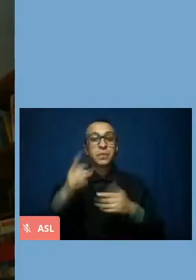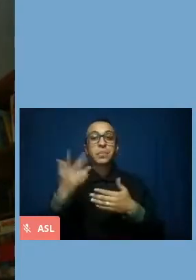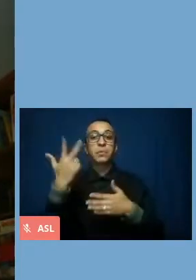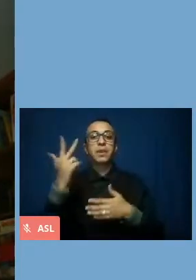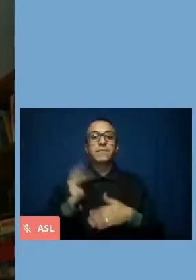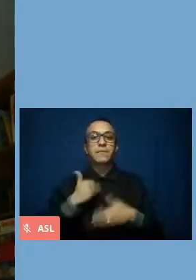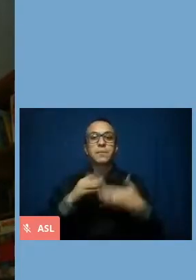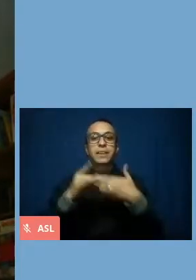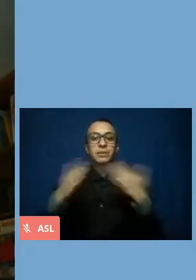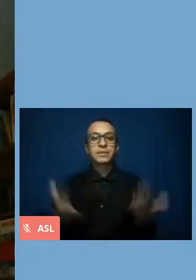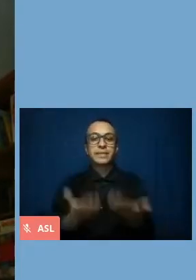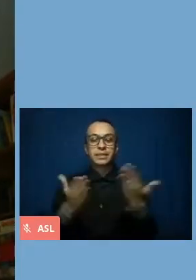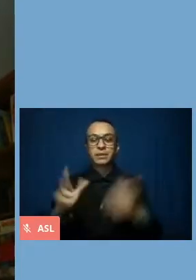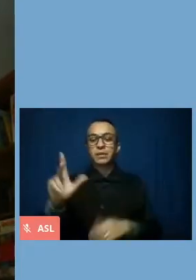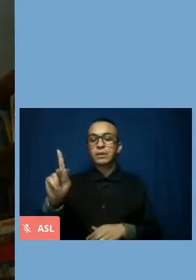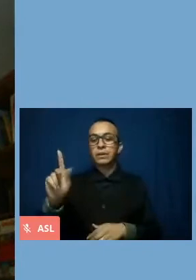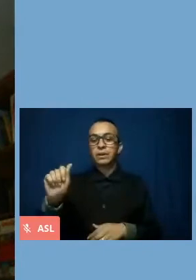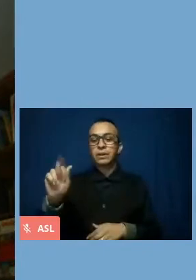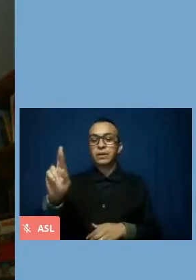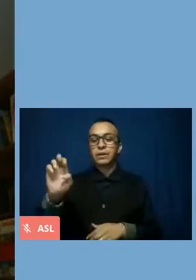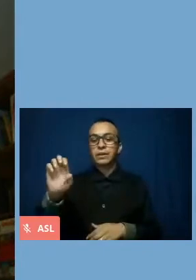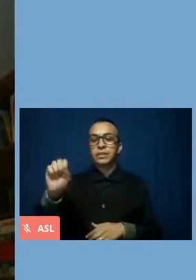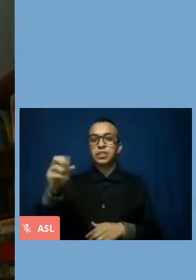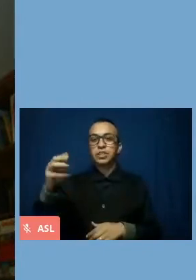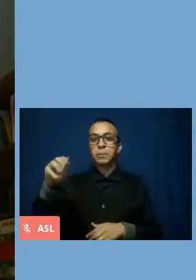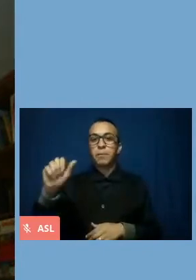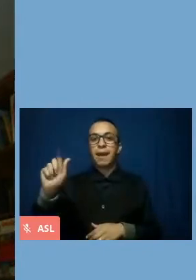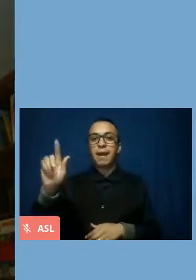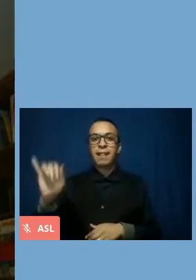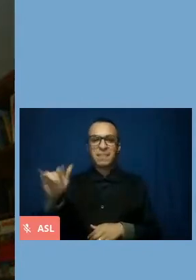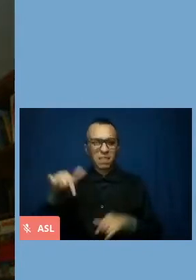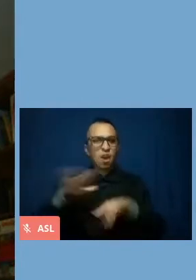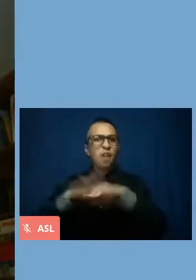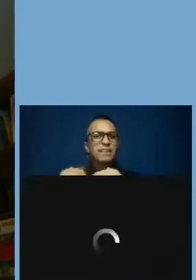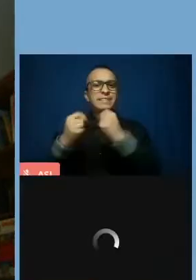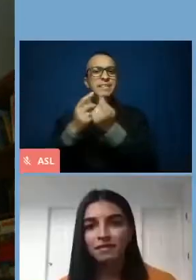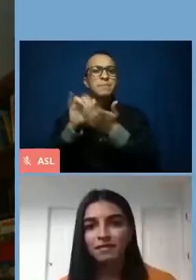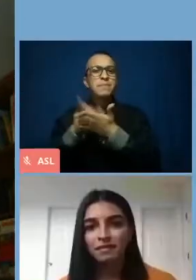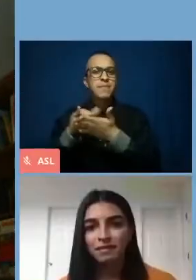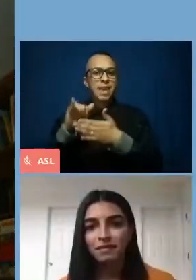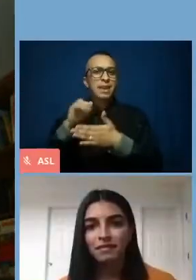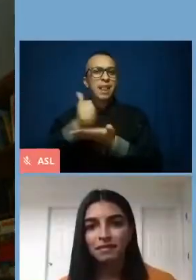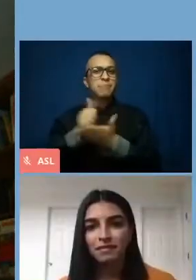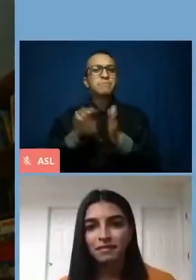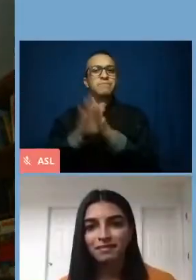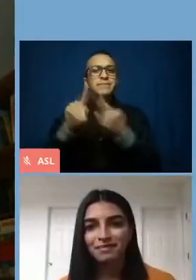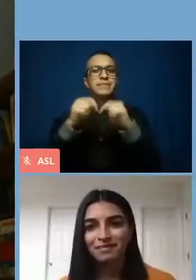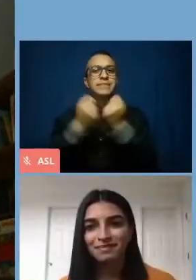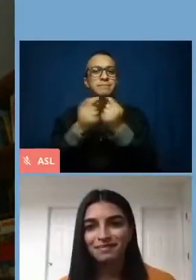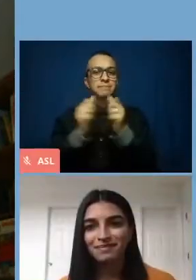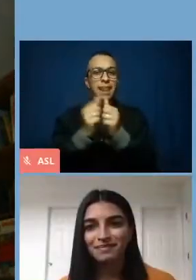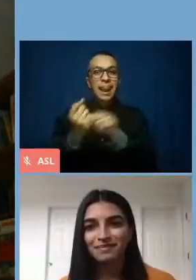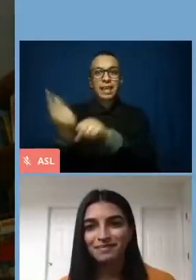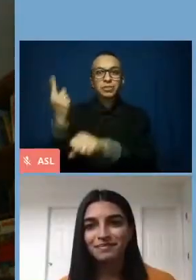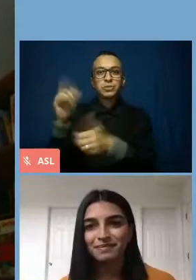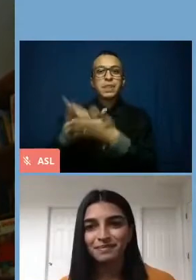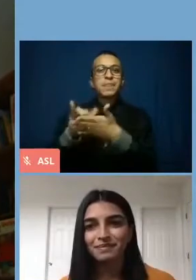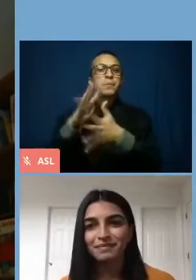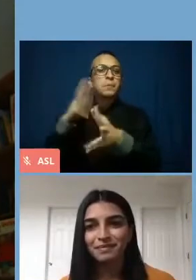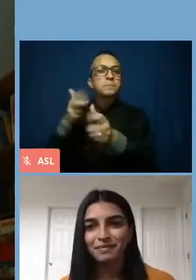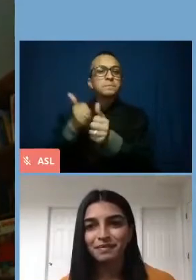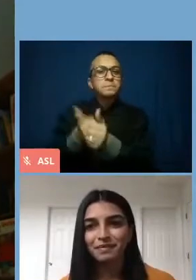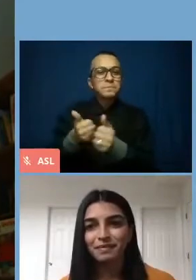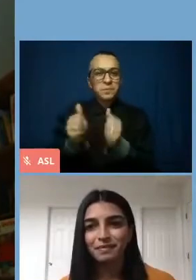today. Karishma Ali, who is on the team that both brought the panel together last year and brought us up to date with that